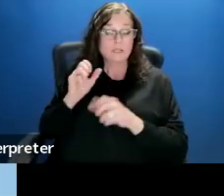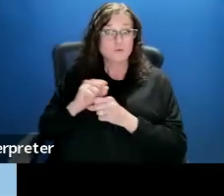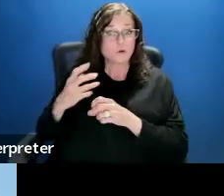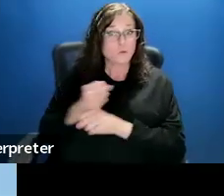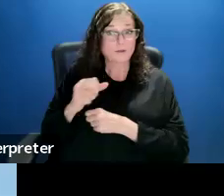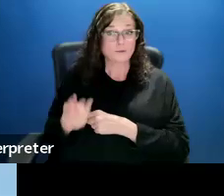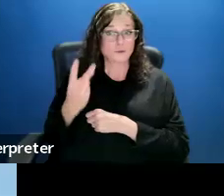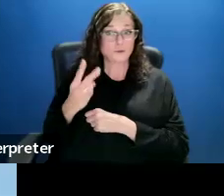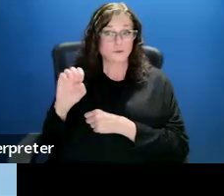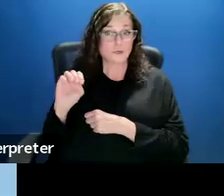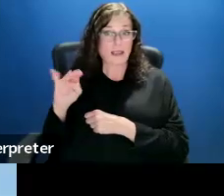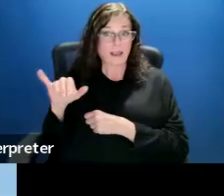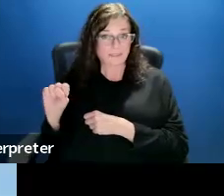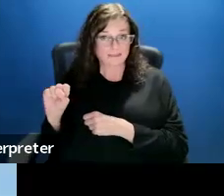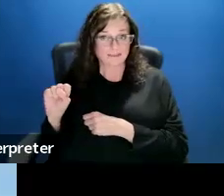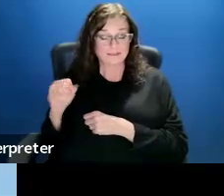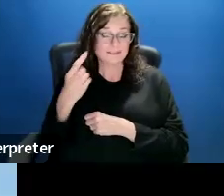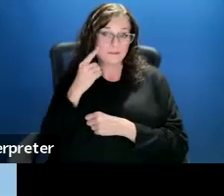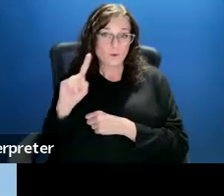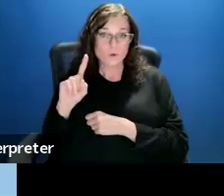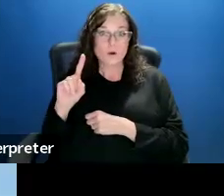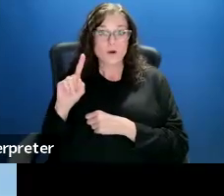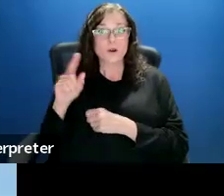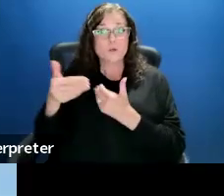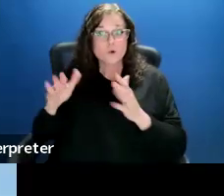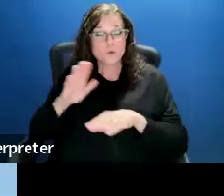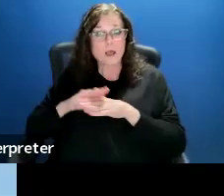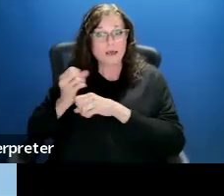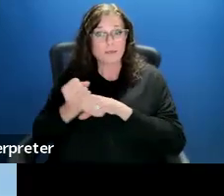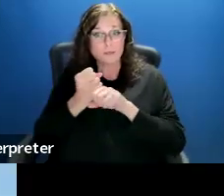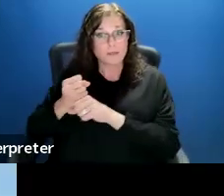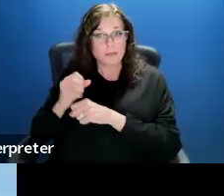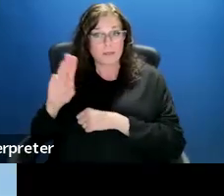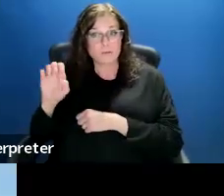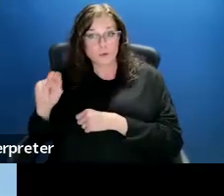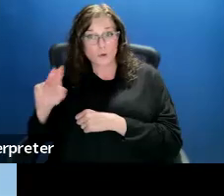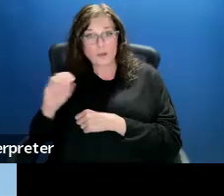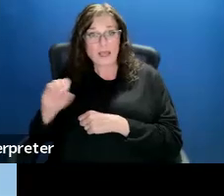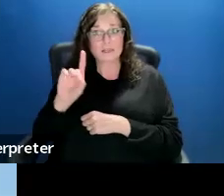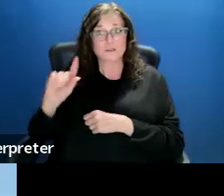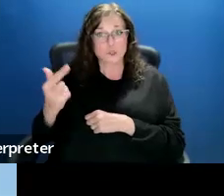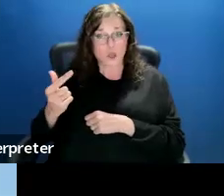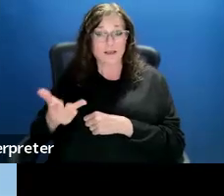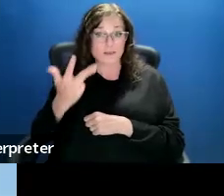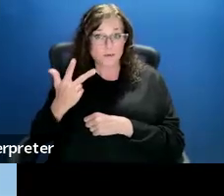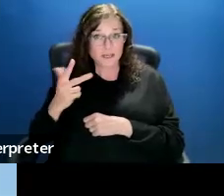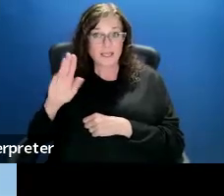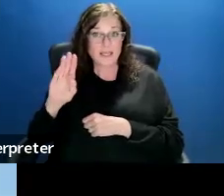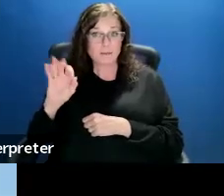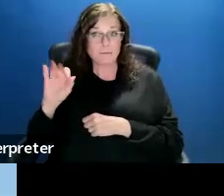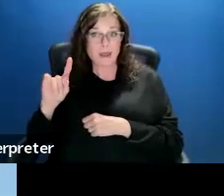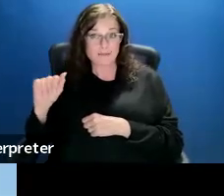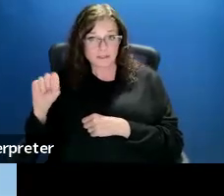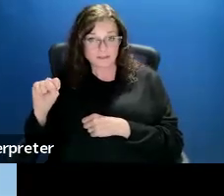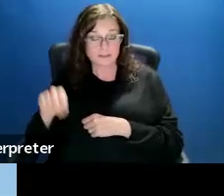Emmys for Room on the Broom and Zog, 3 BAFTAs for The